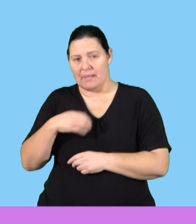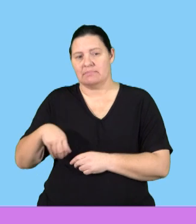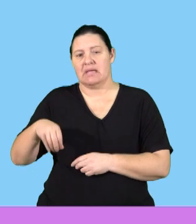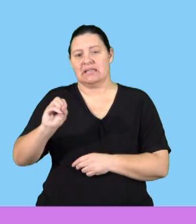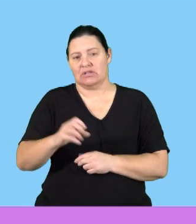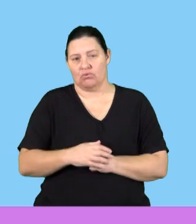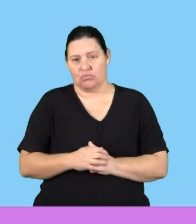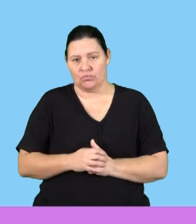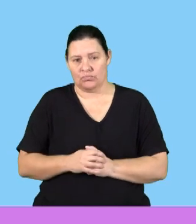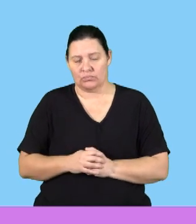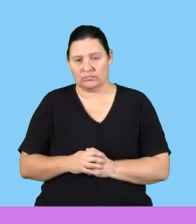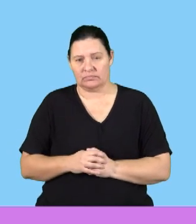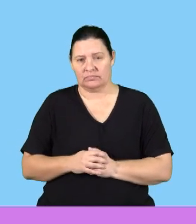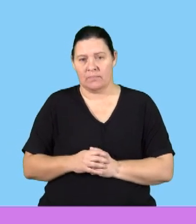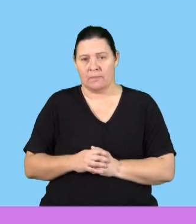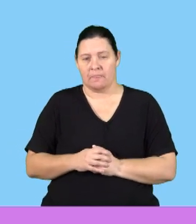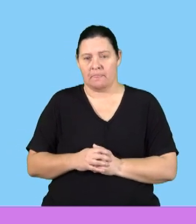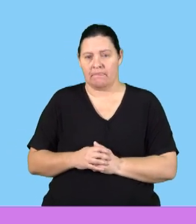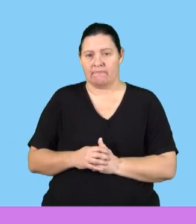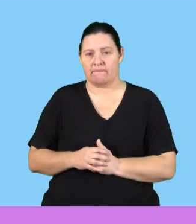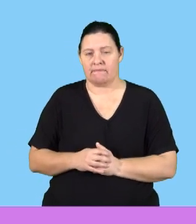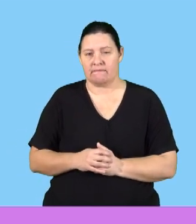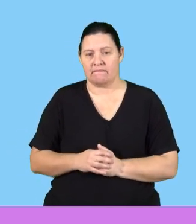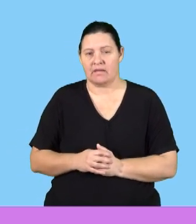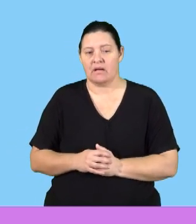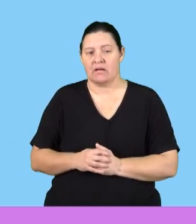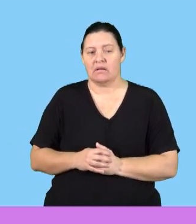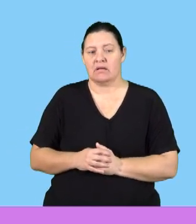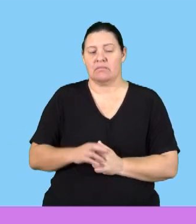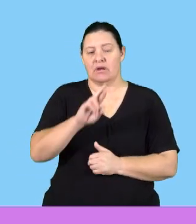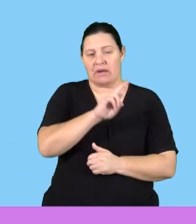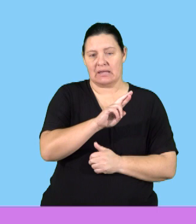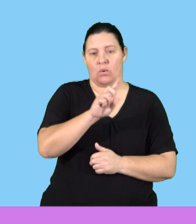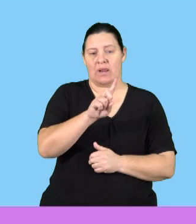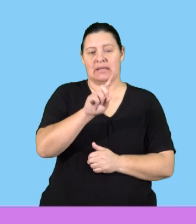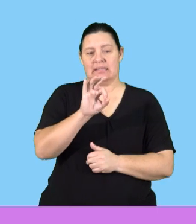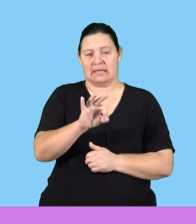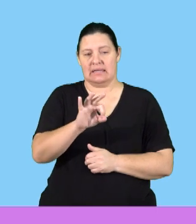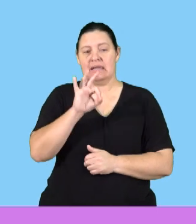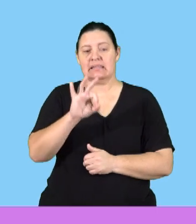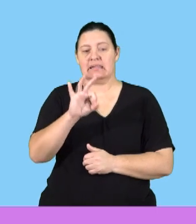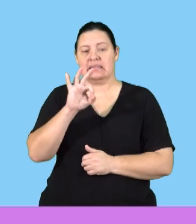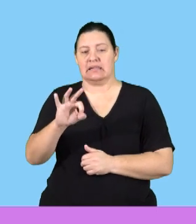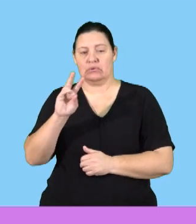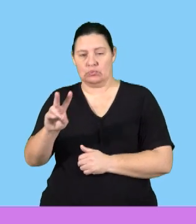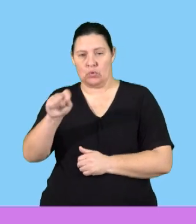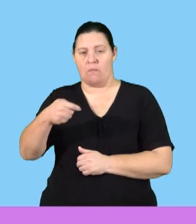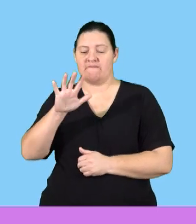decimal value will then be a 0. We will add a 0. And the answer will be